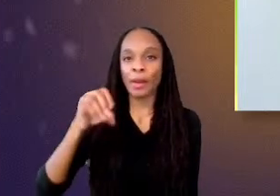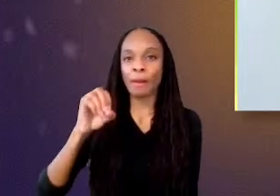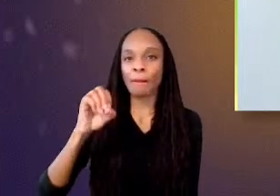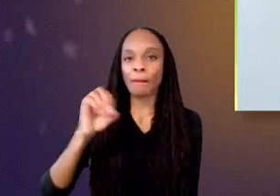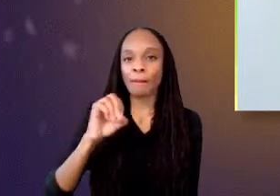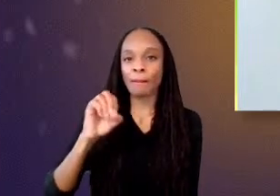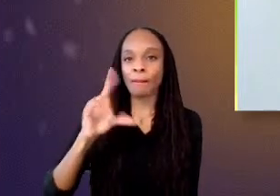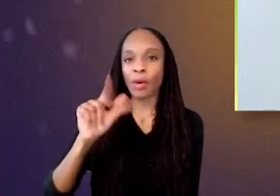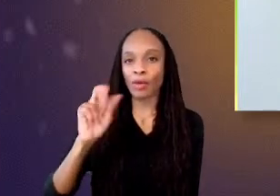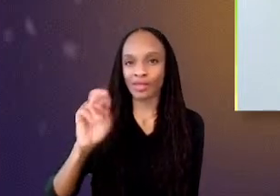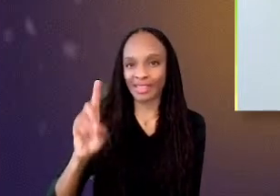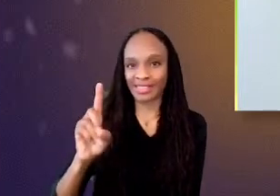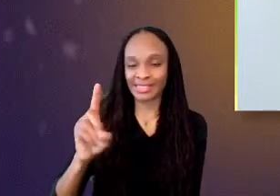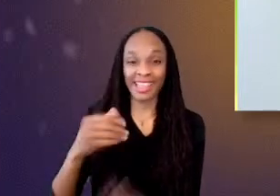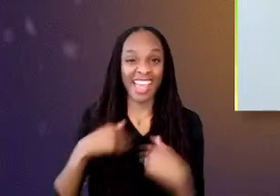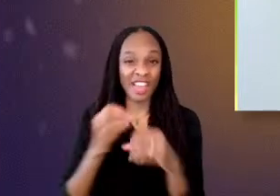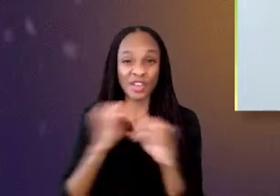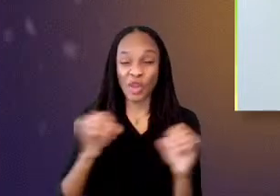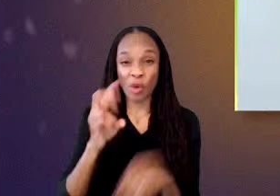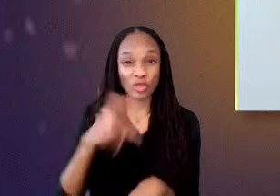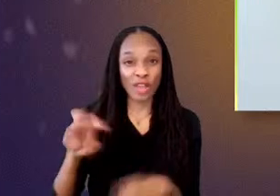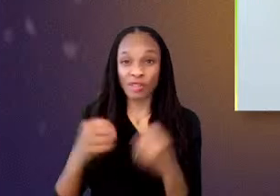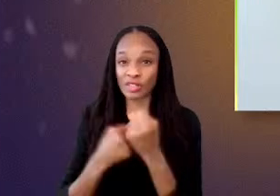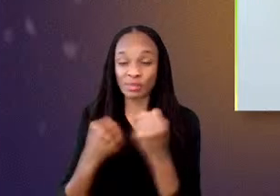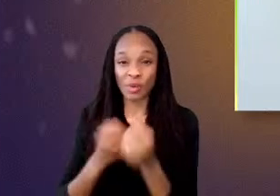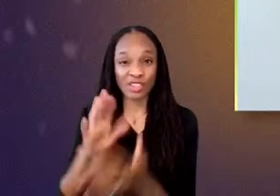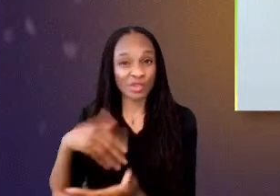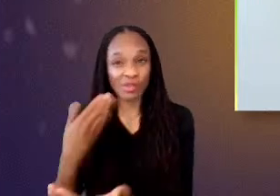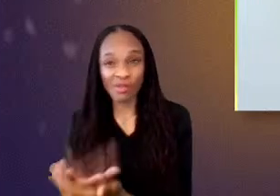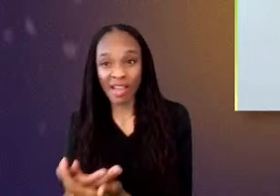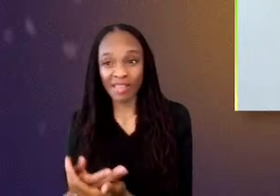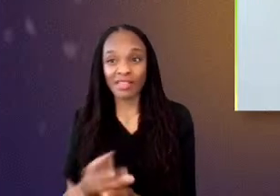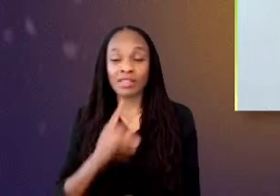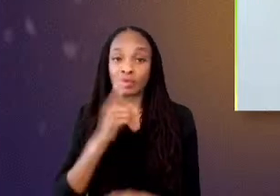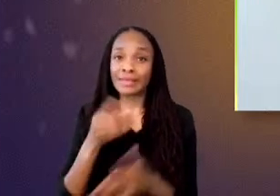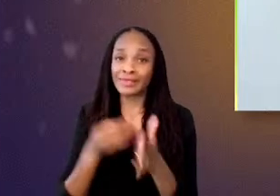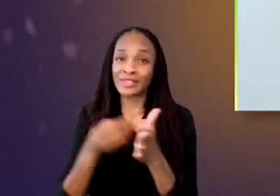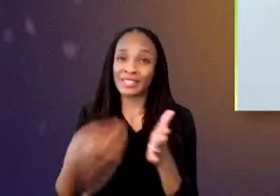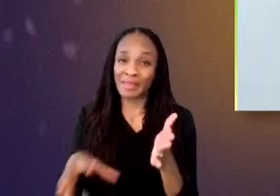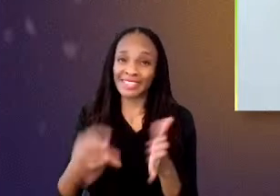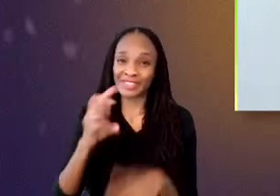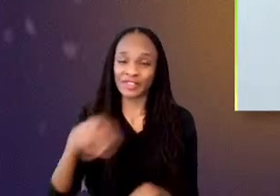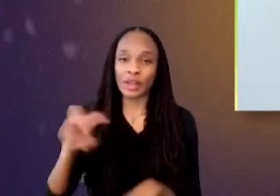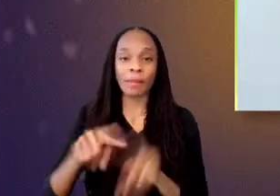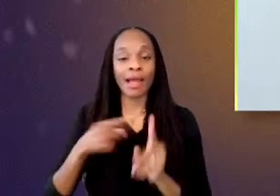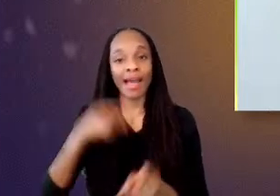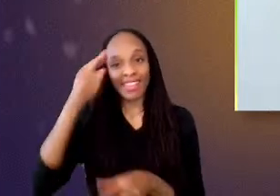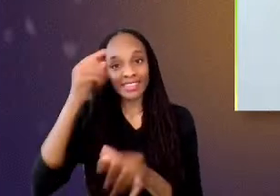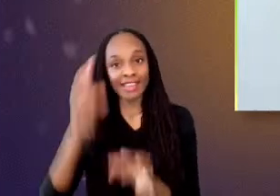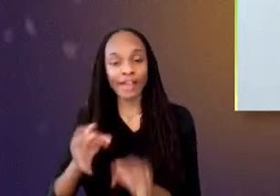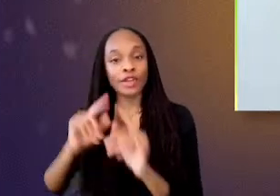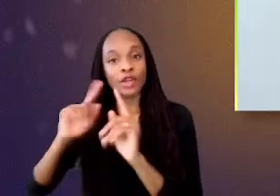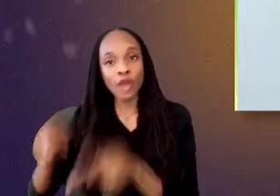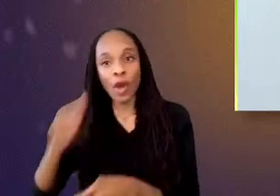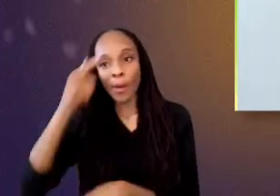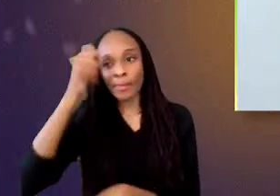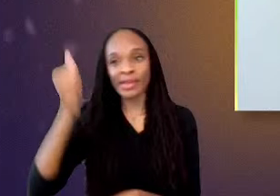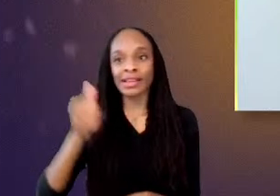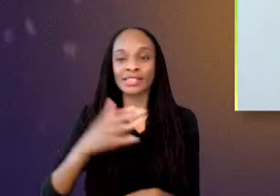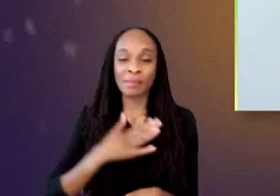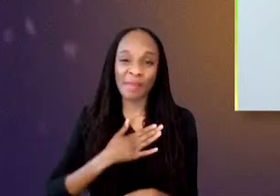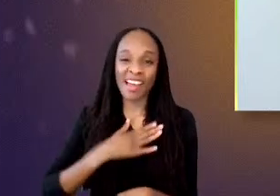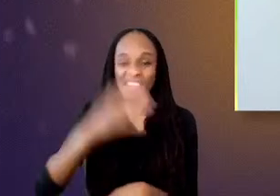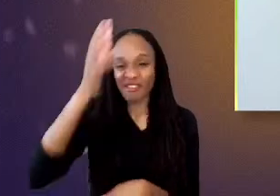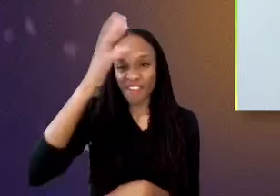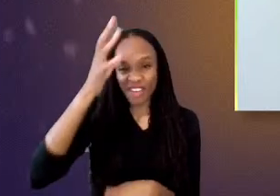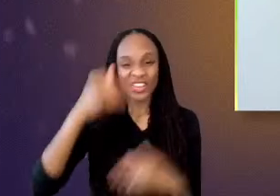Against Gravity. There was no travel support to get there. It was a really expensive trip, but I decided to go because my father has Polish heritage and we